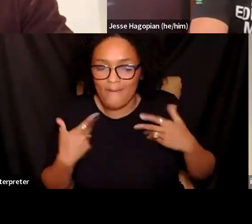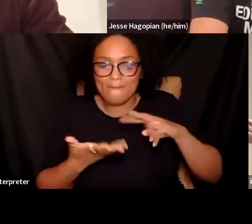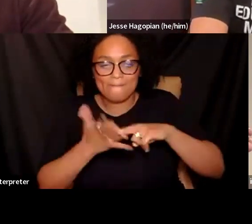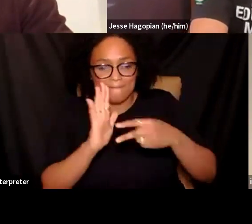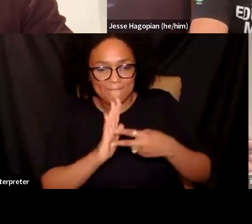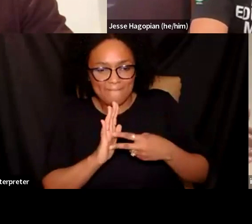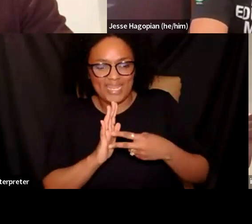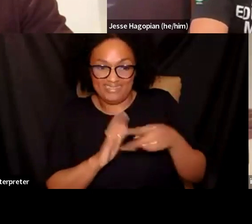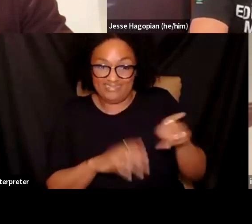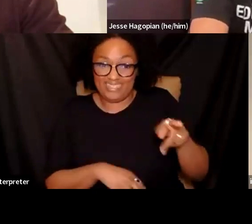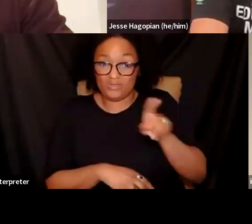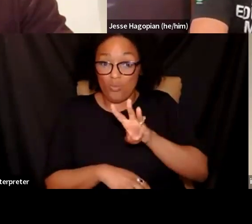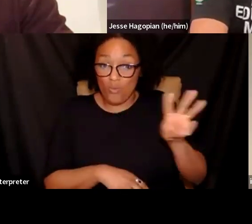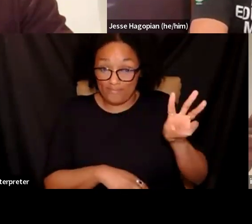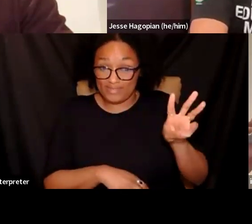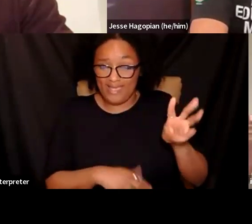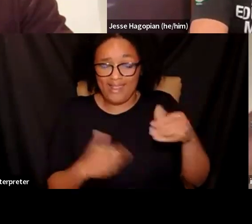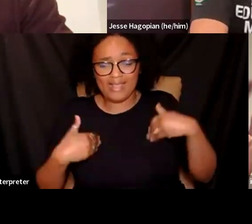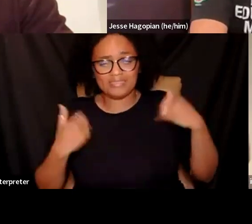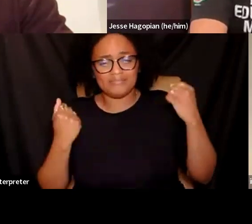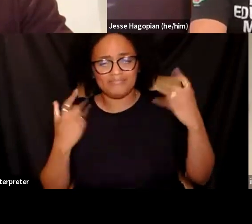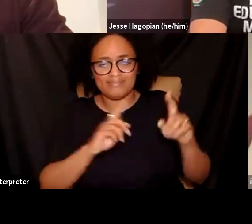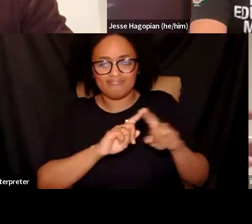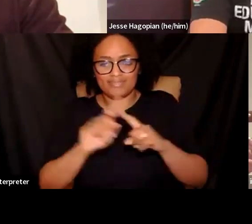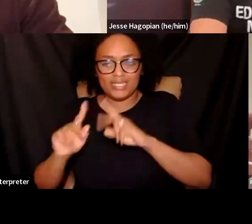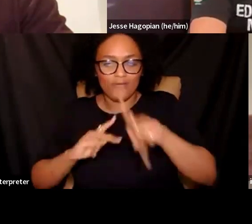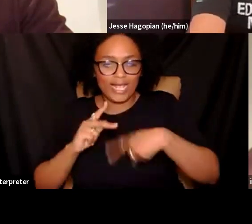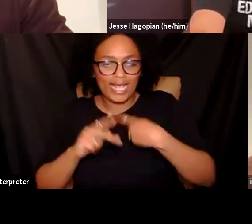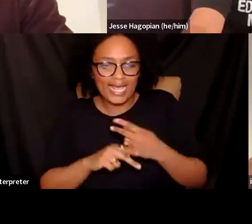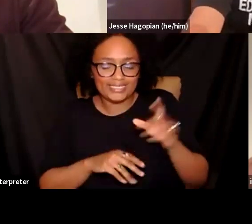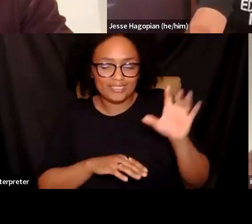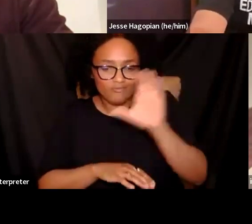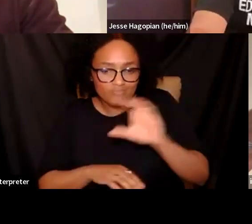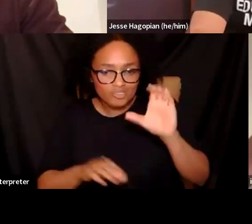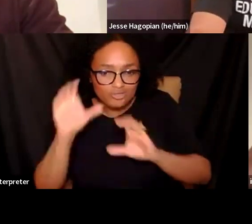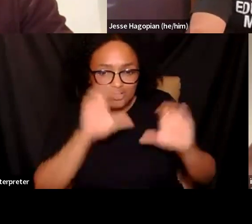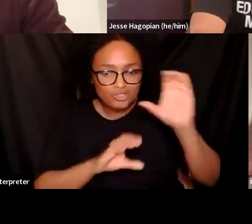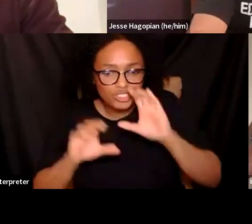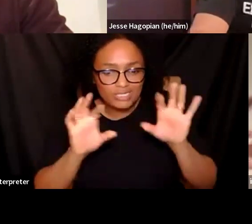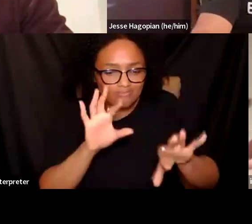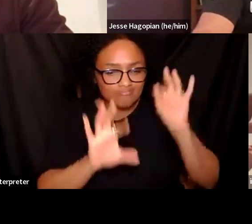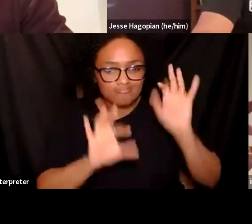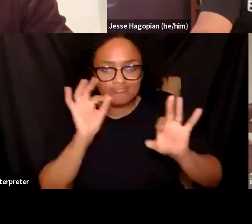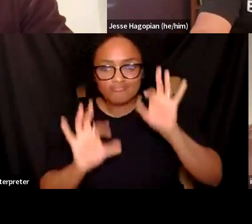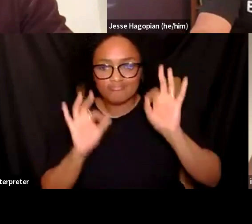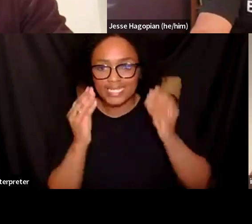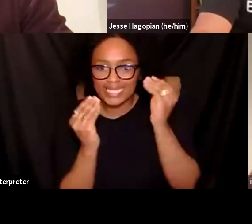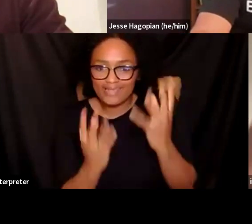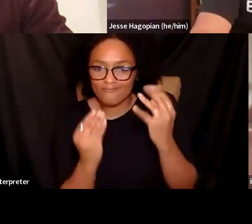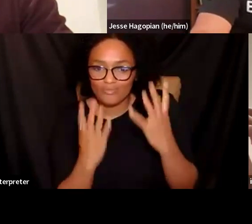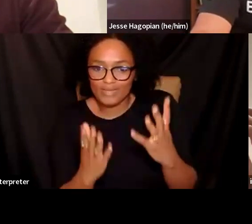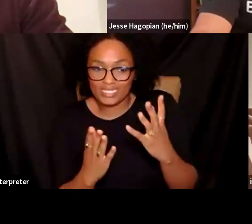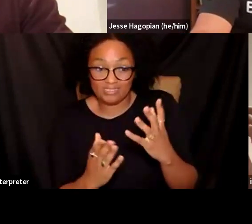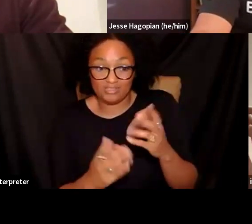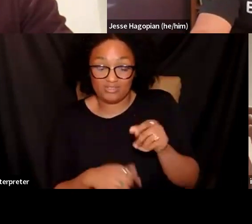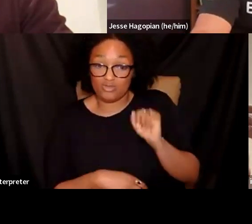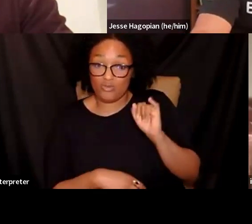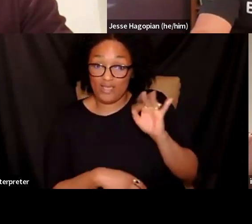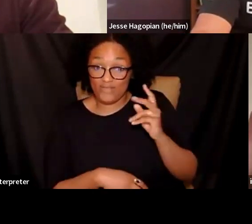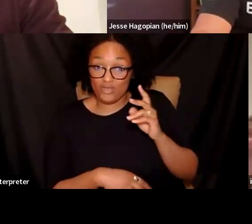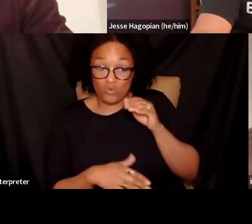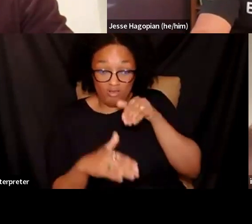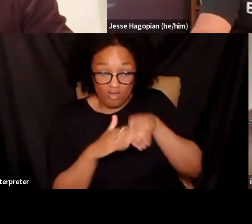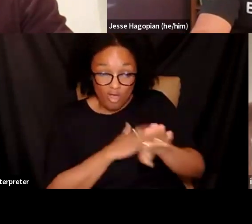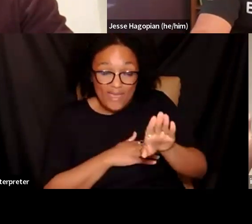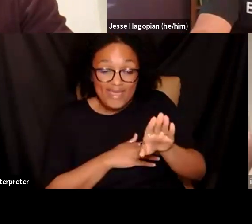different kinds of searching and using. And part of it is, I think, just to be inside the journals ignites your